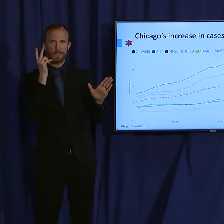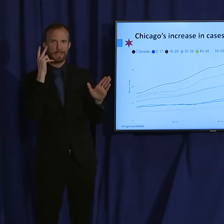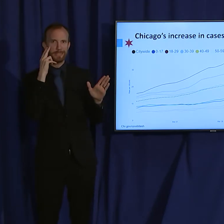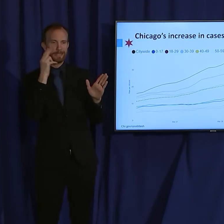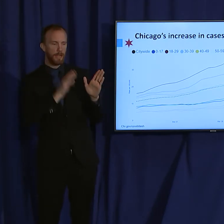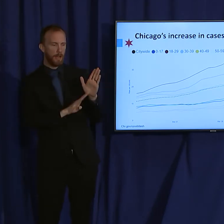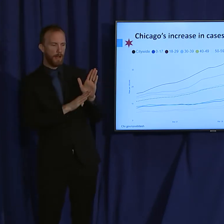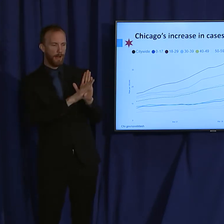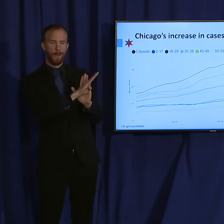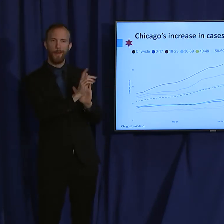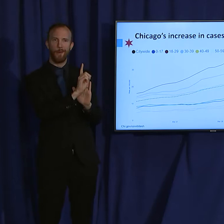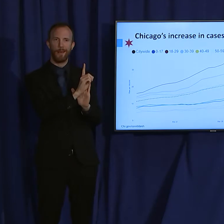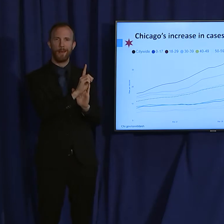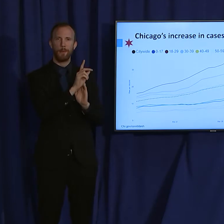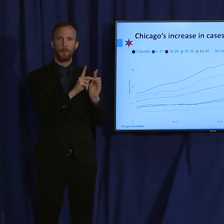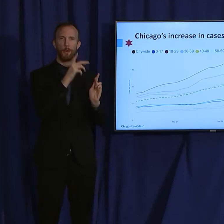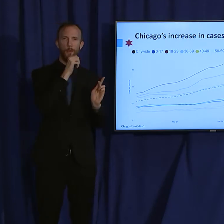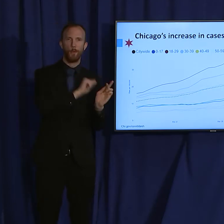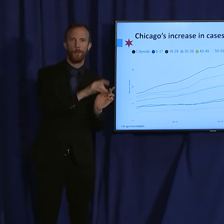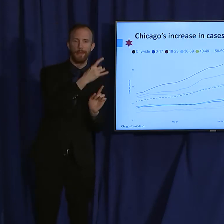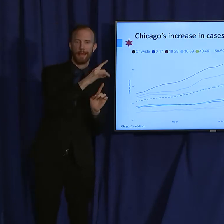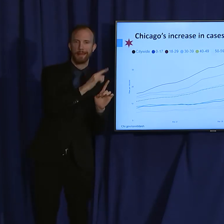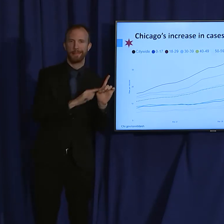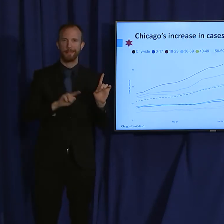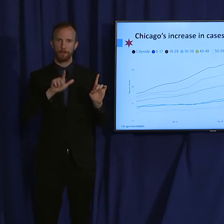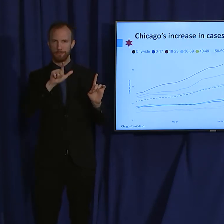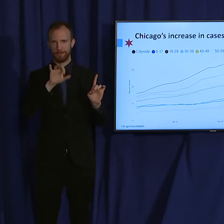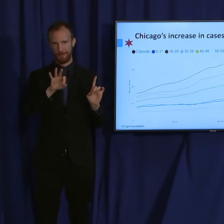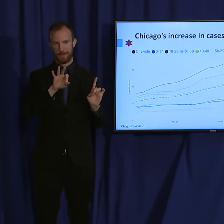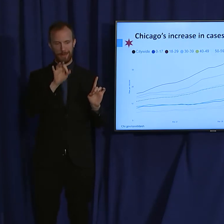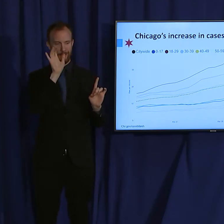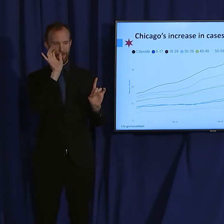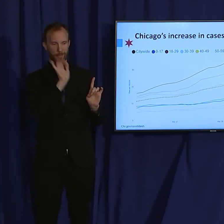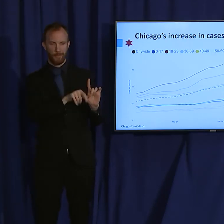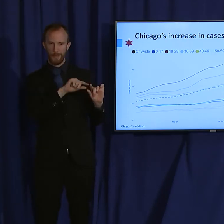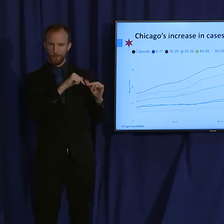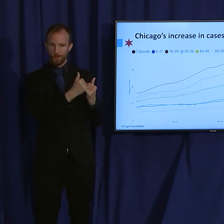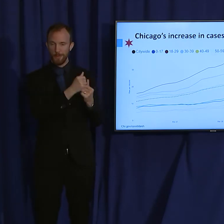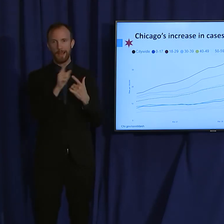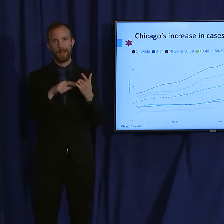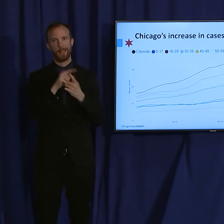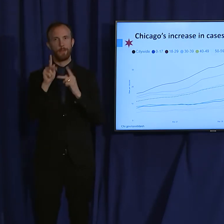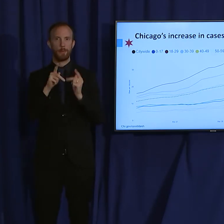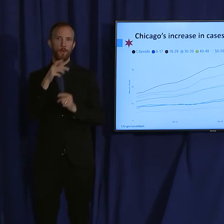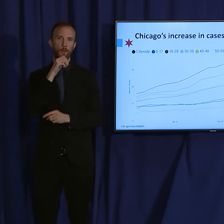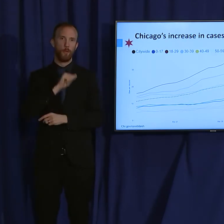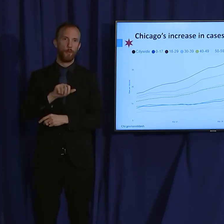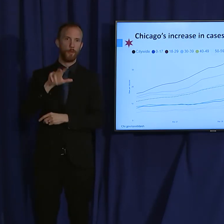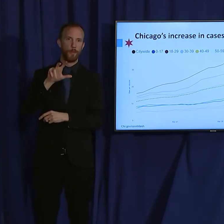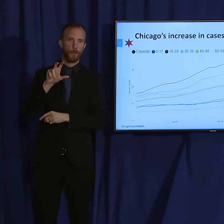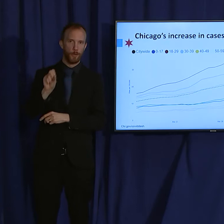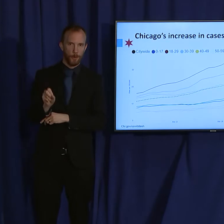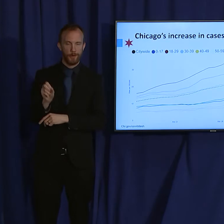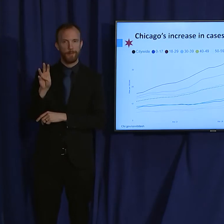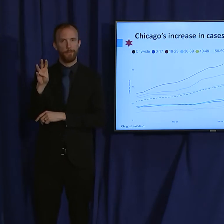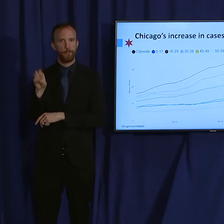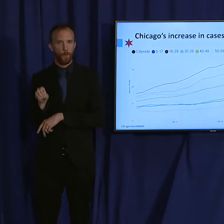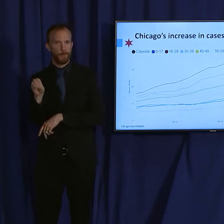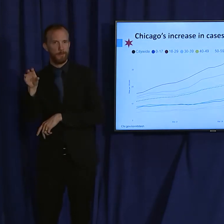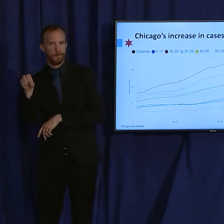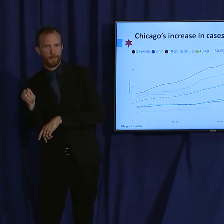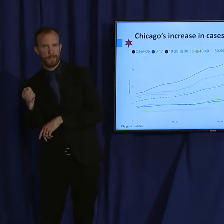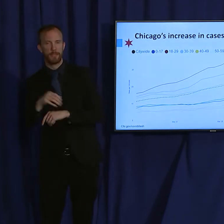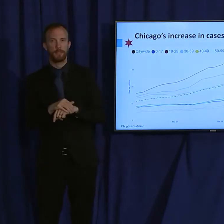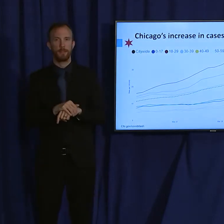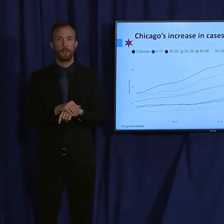among 18 to 29-year-old Chicagoans, followed by those in their 30s, their 40s, their 50s. The only group